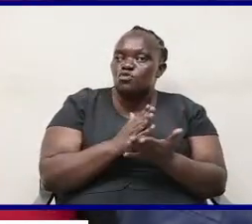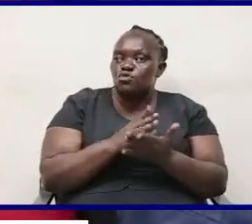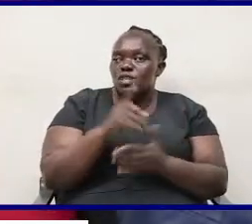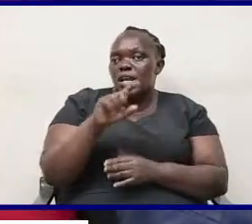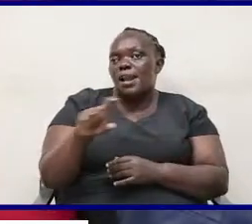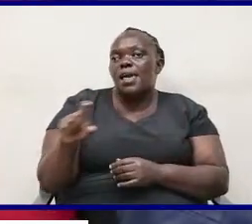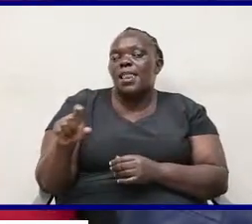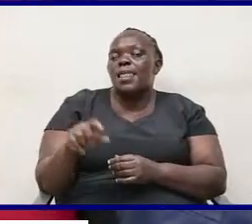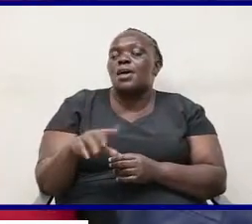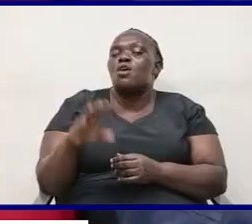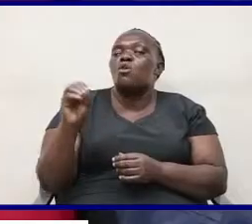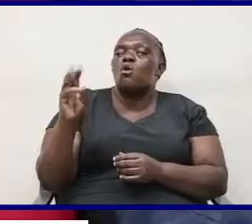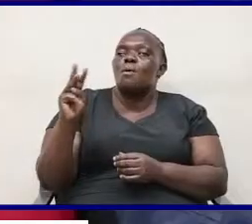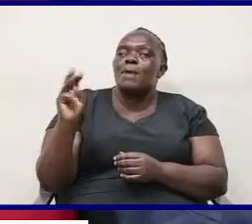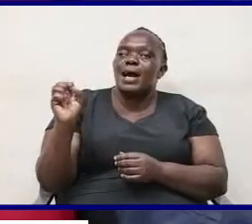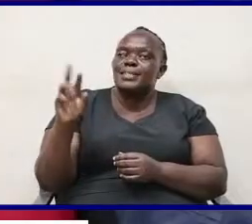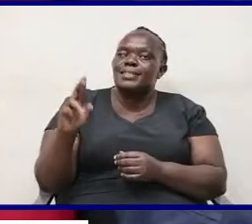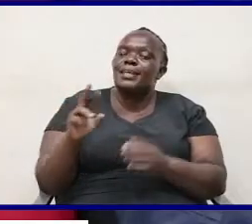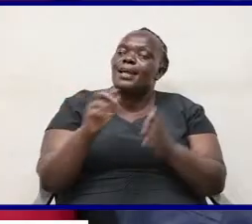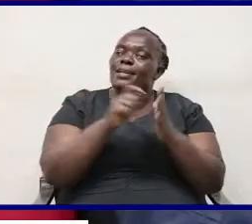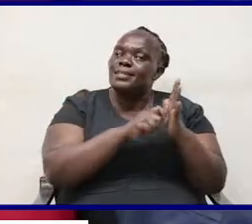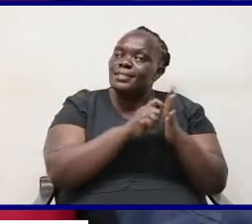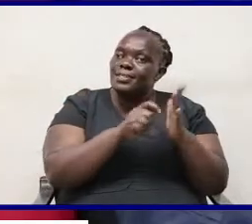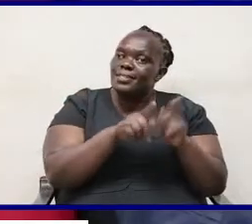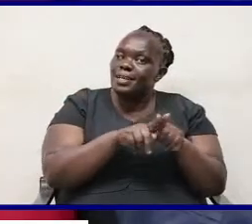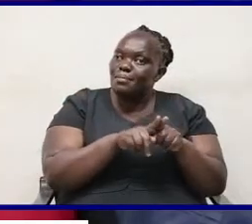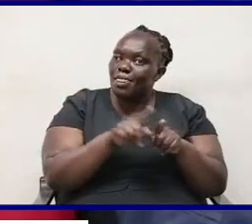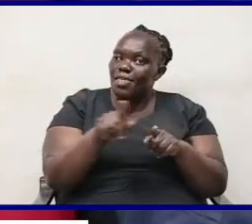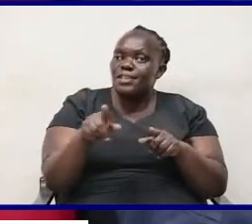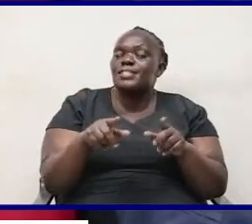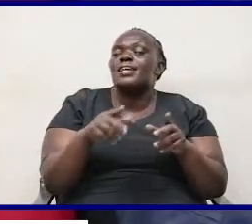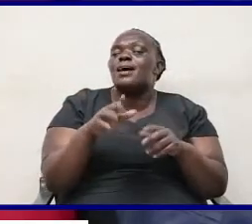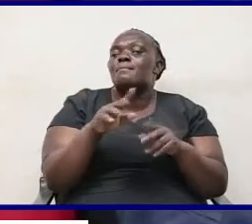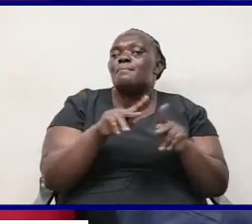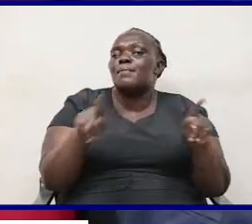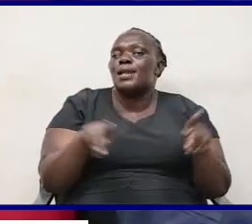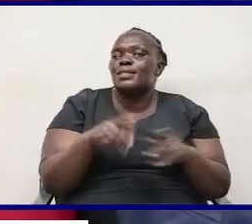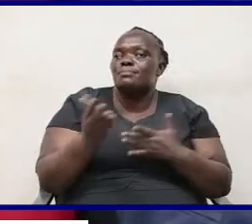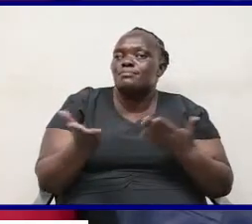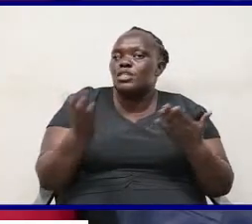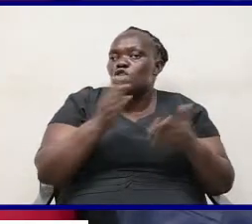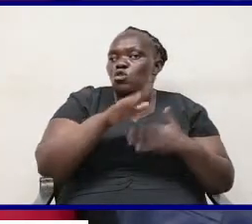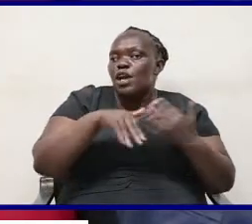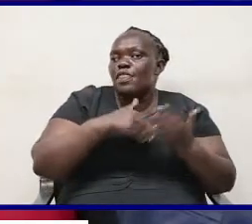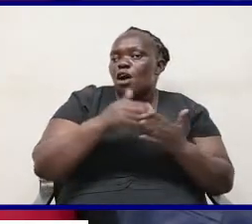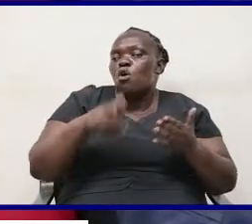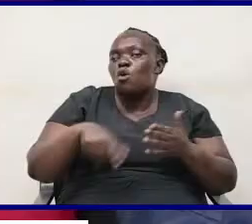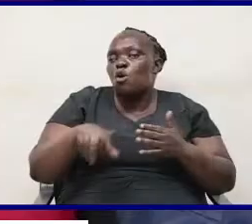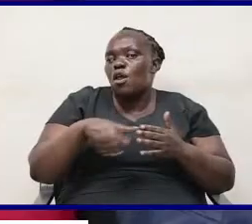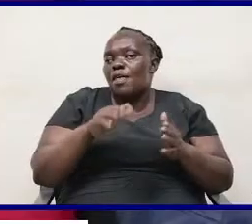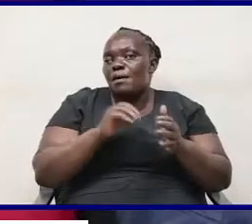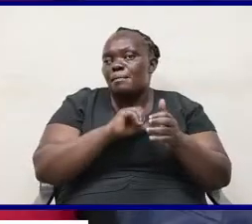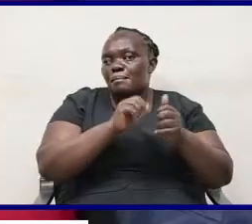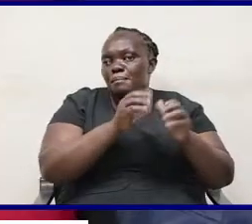required. Commerce and Industry Chamber. This is a chamber that brings together all the players in